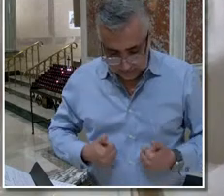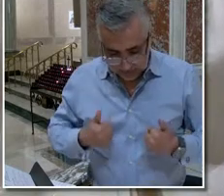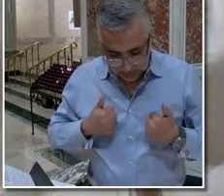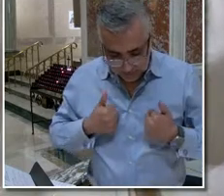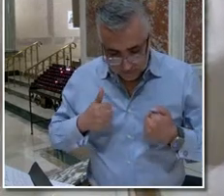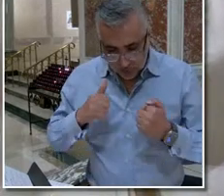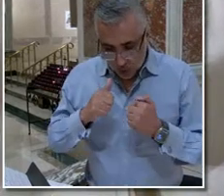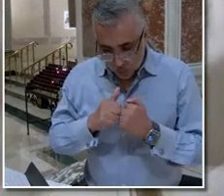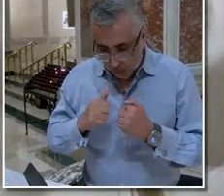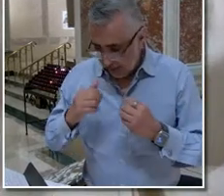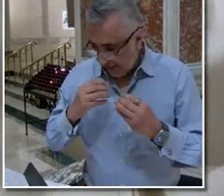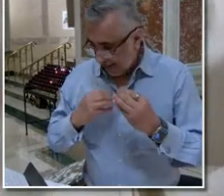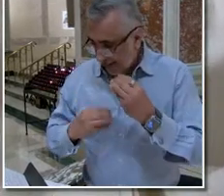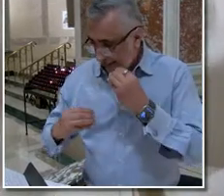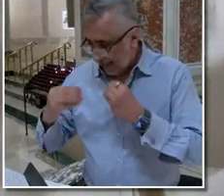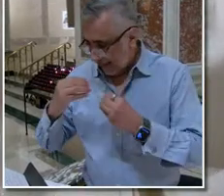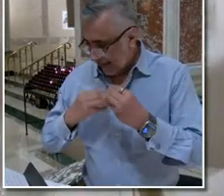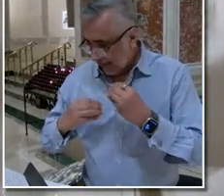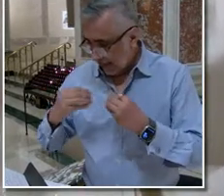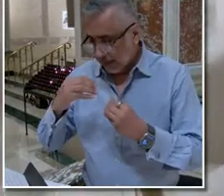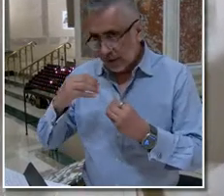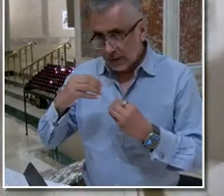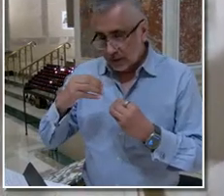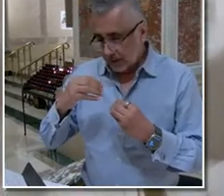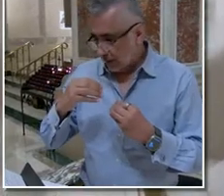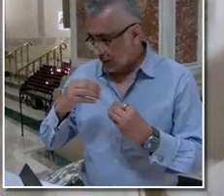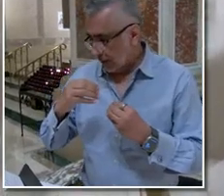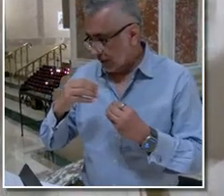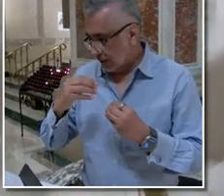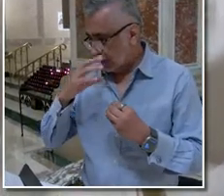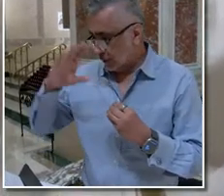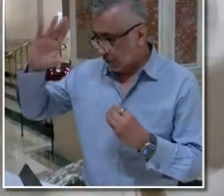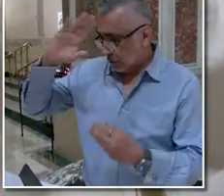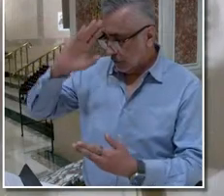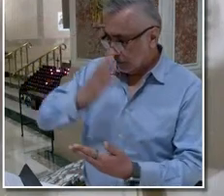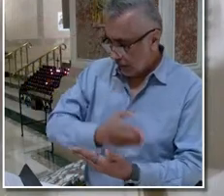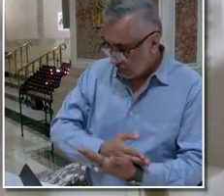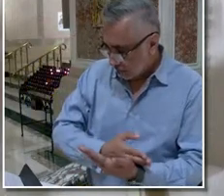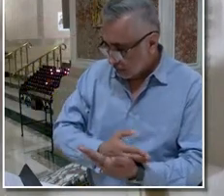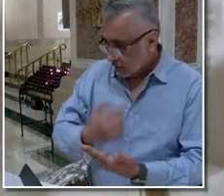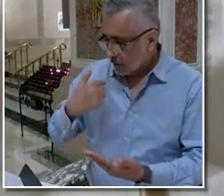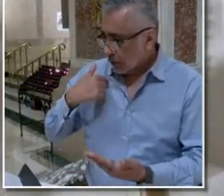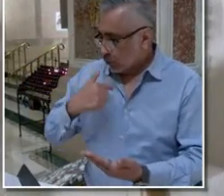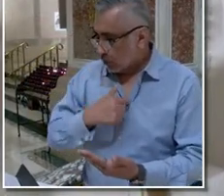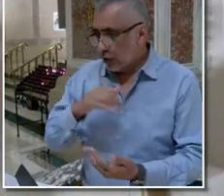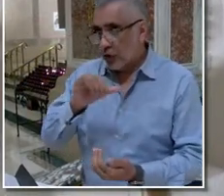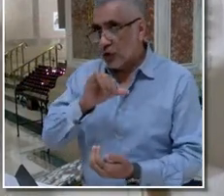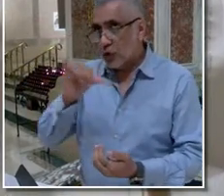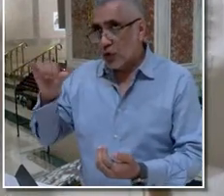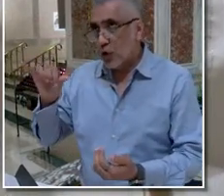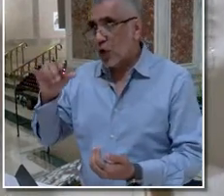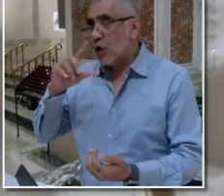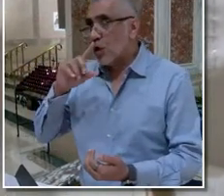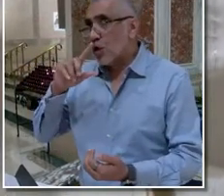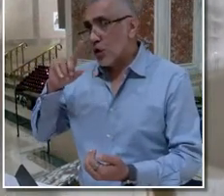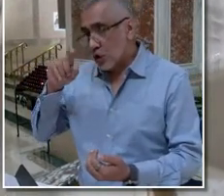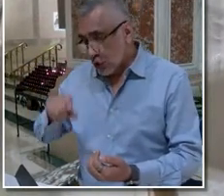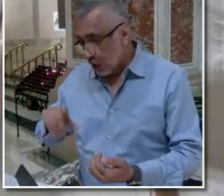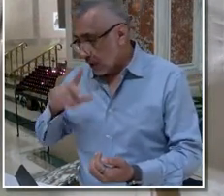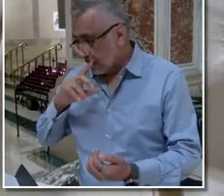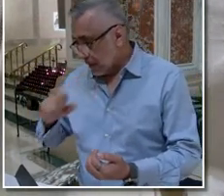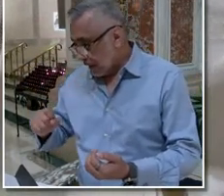con la cena pascual de tu Hijo, así también merezcamos ser